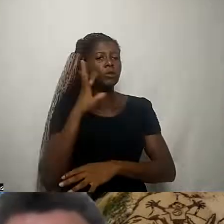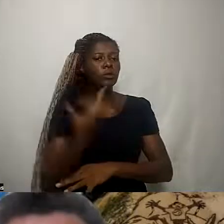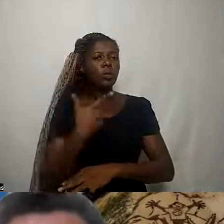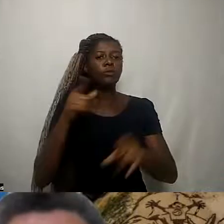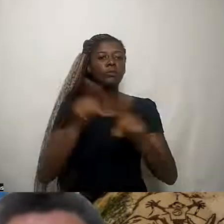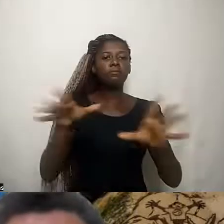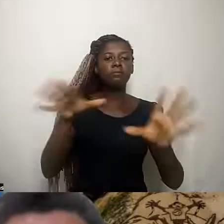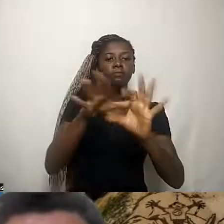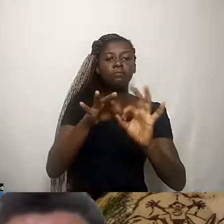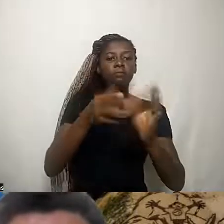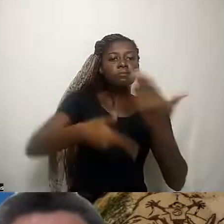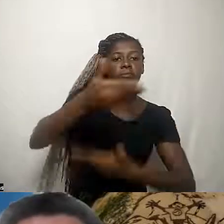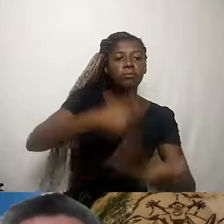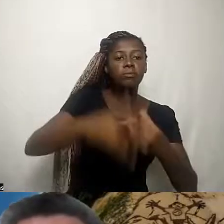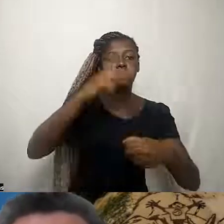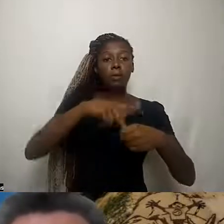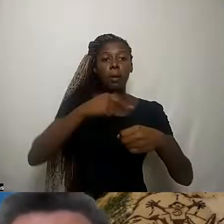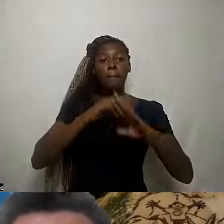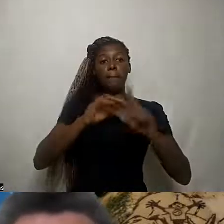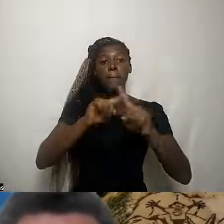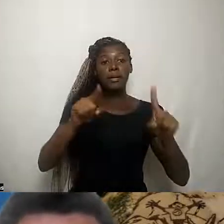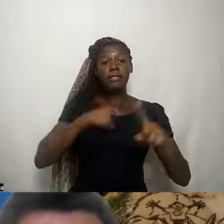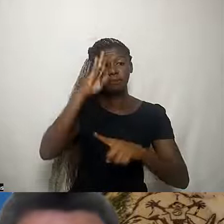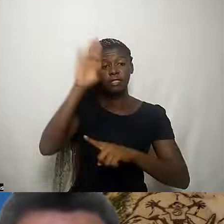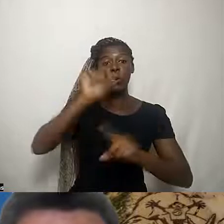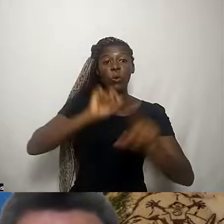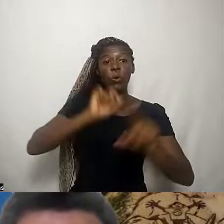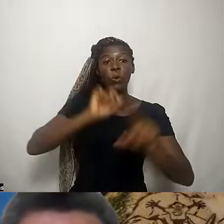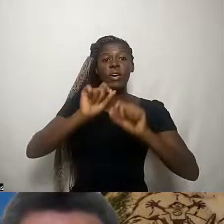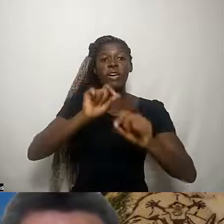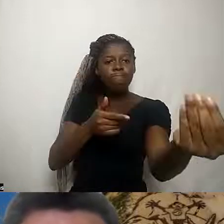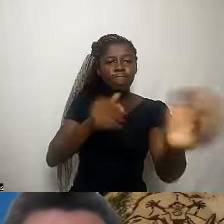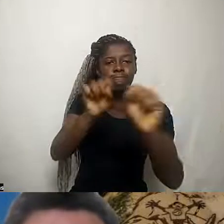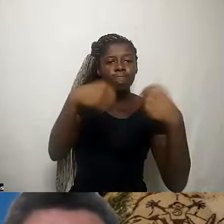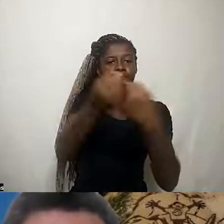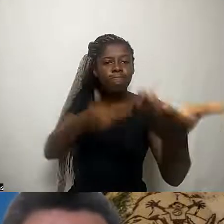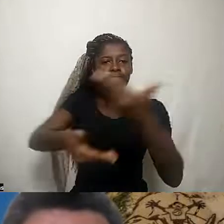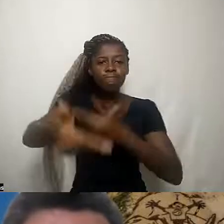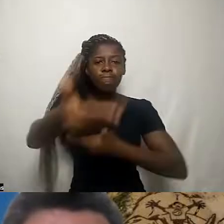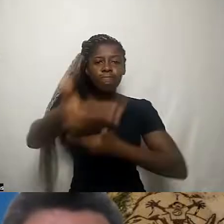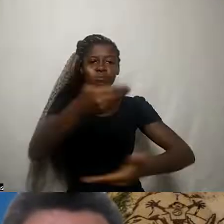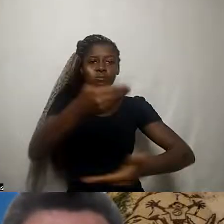and sharing information with Petrobras, but also with society.